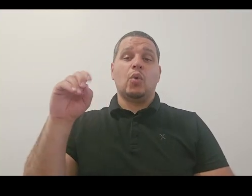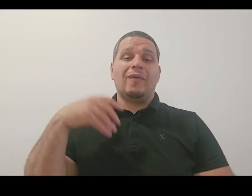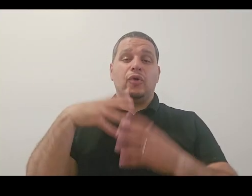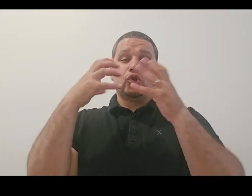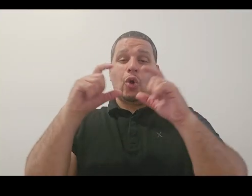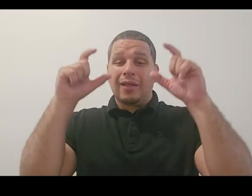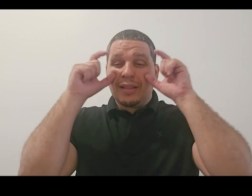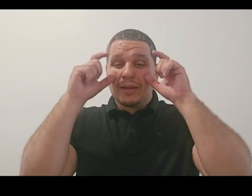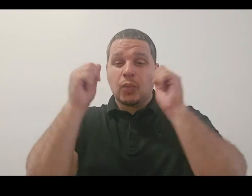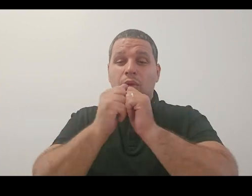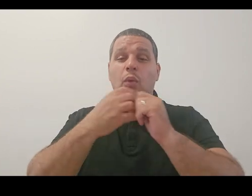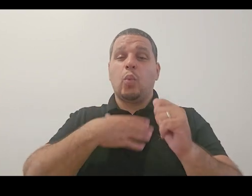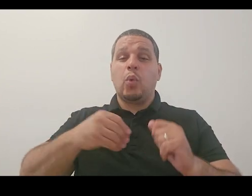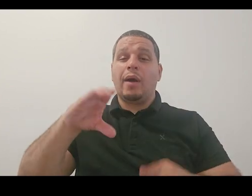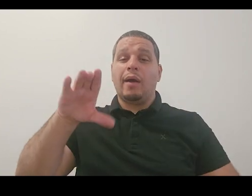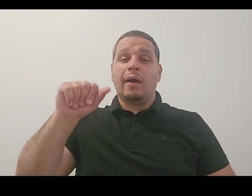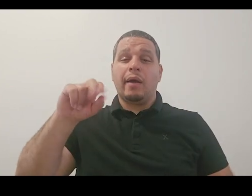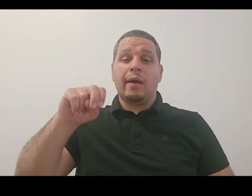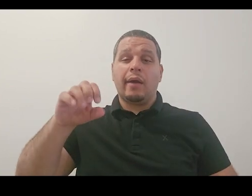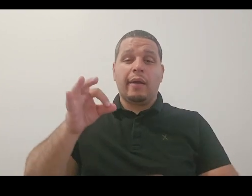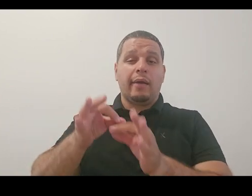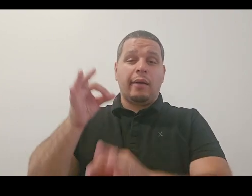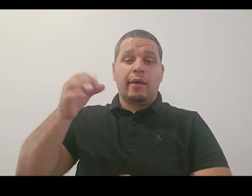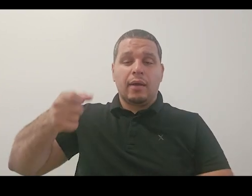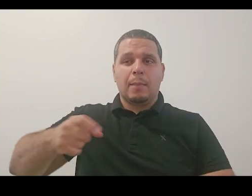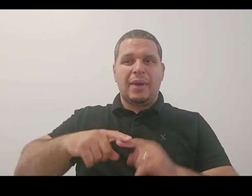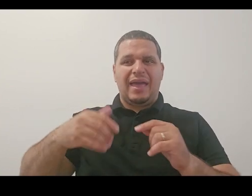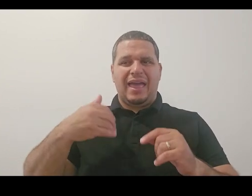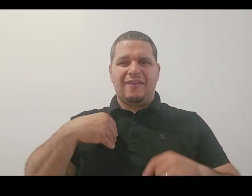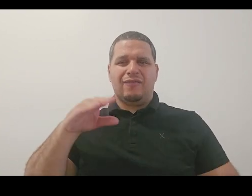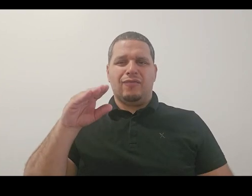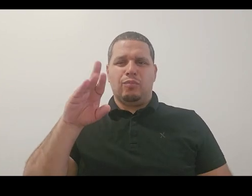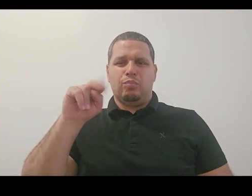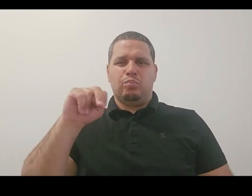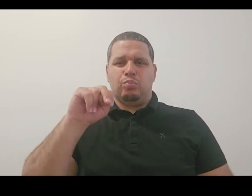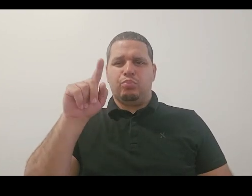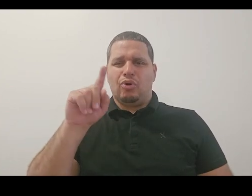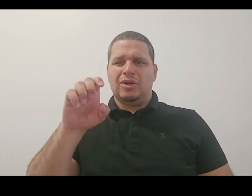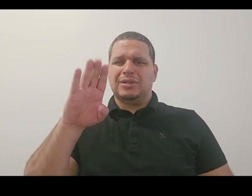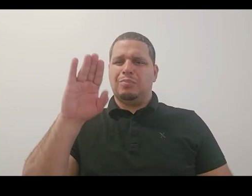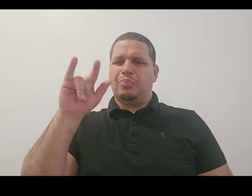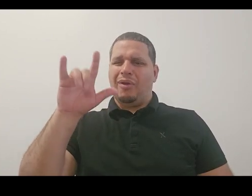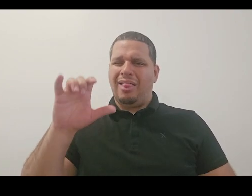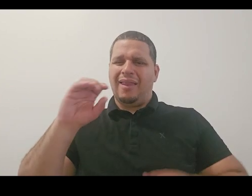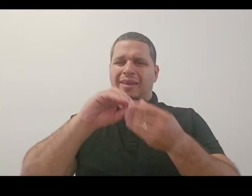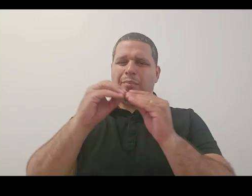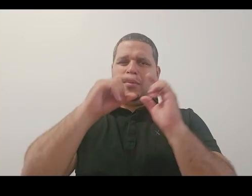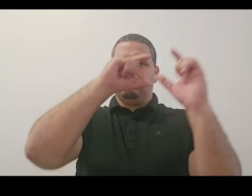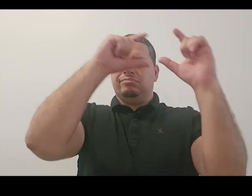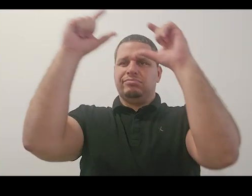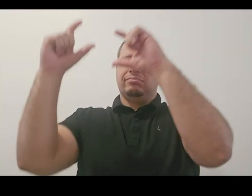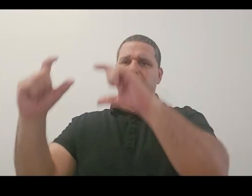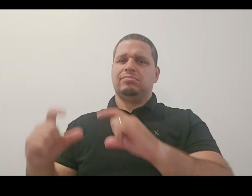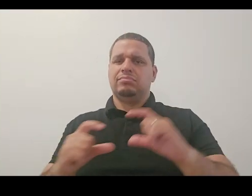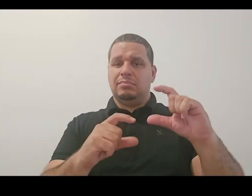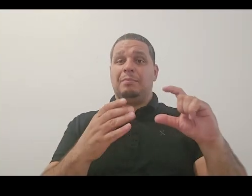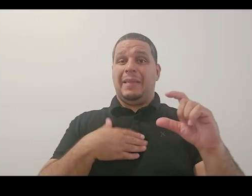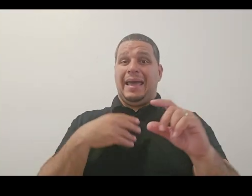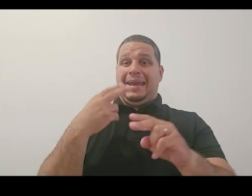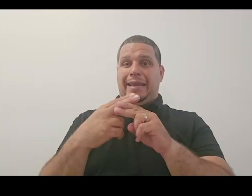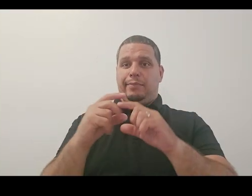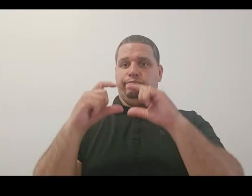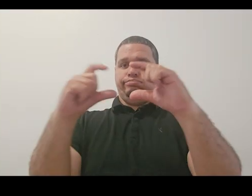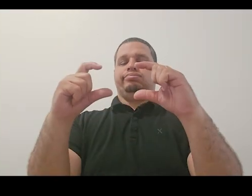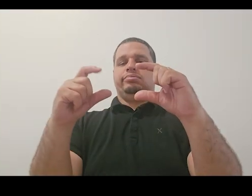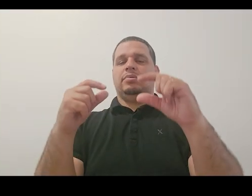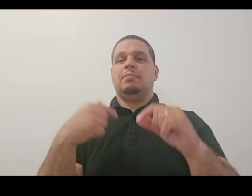little white cane, but it also had bronze Braille numbers all around the face. And he made me a box that had my name in Braille. And